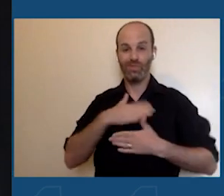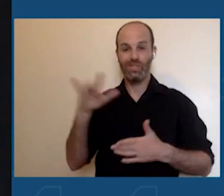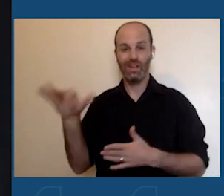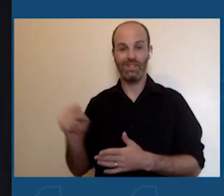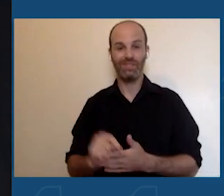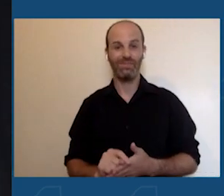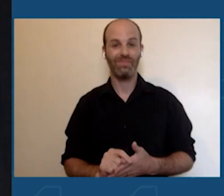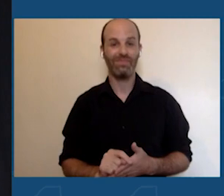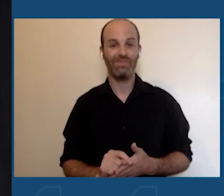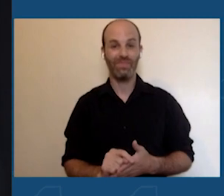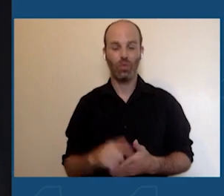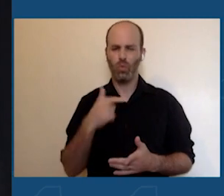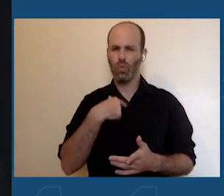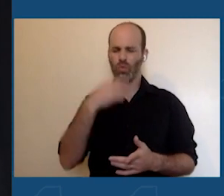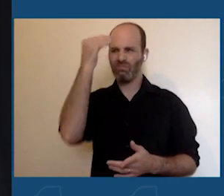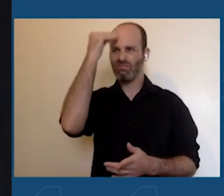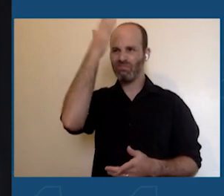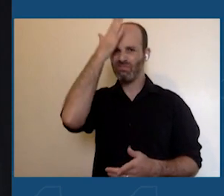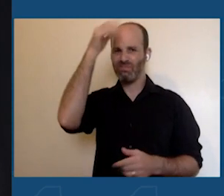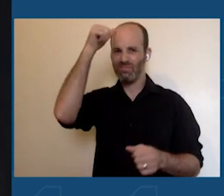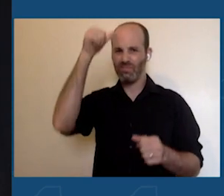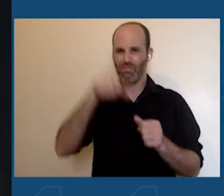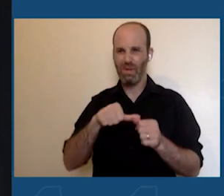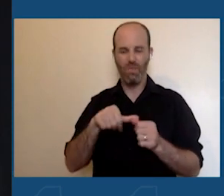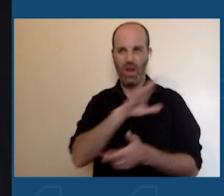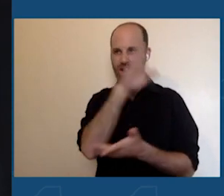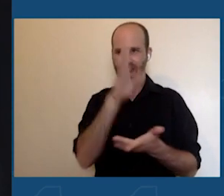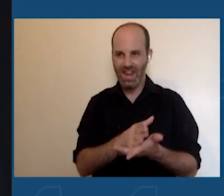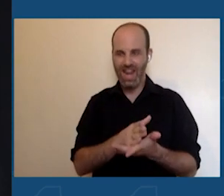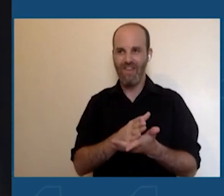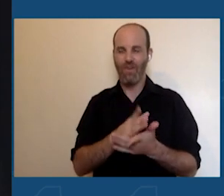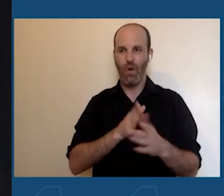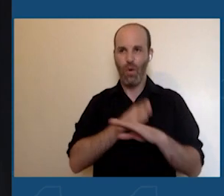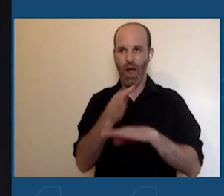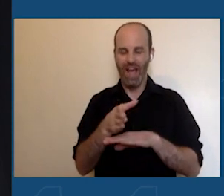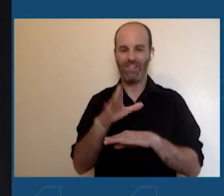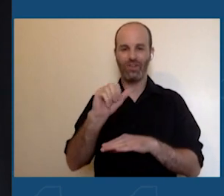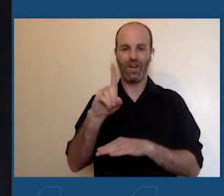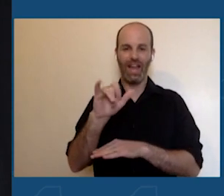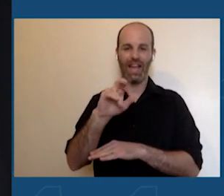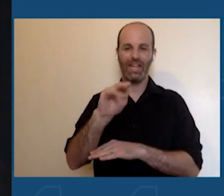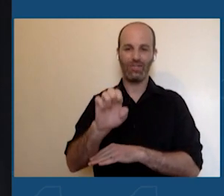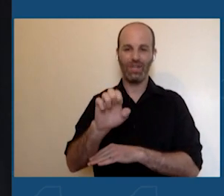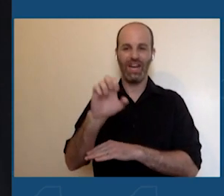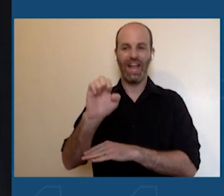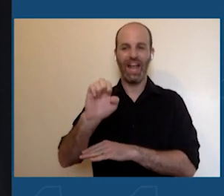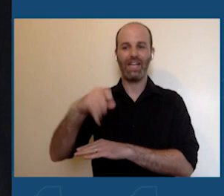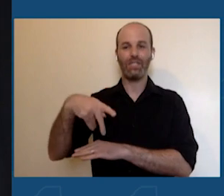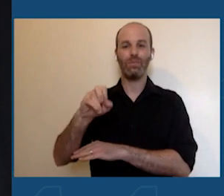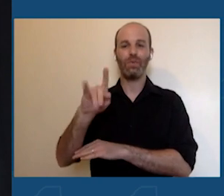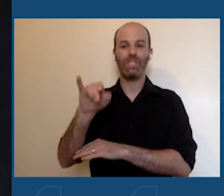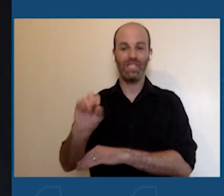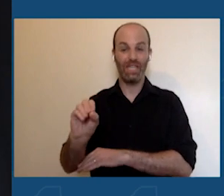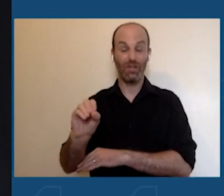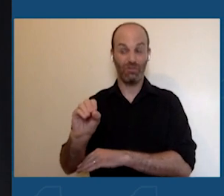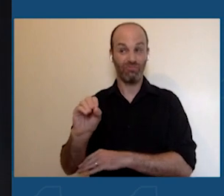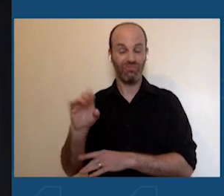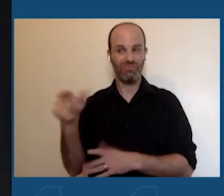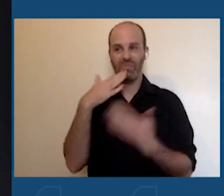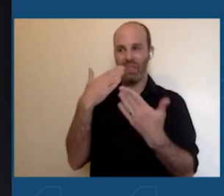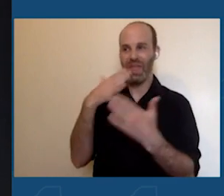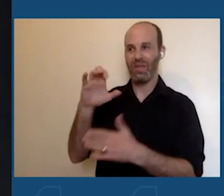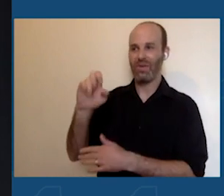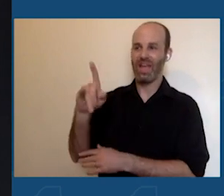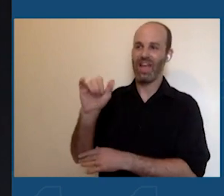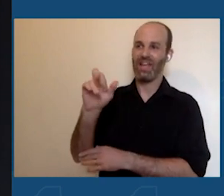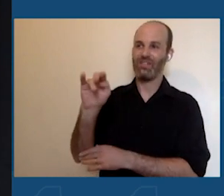Mental note, never follow Adrian Esposito, right? Okay, so thanks, Adrian. Before I get started, I'd like to just